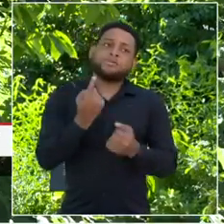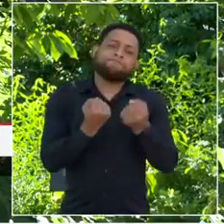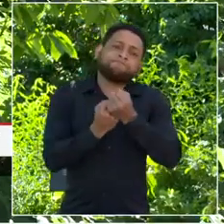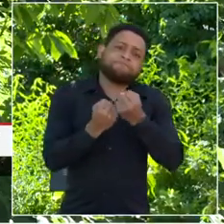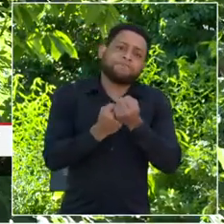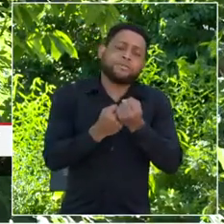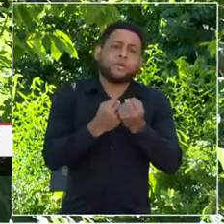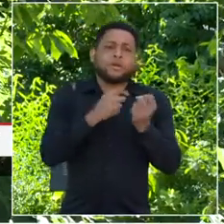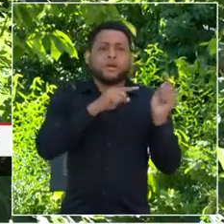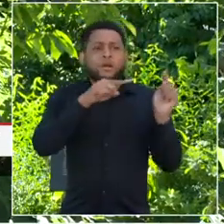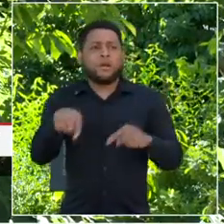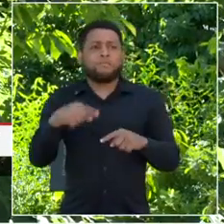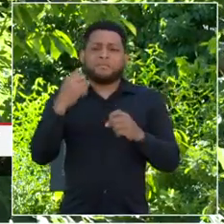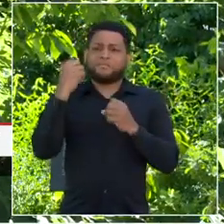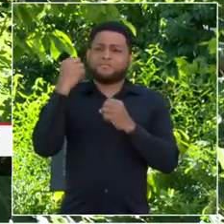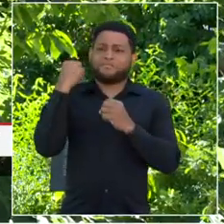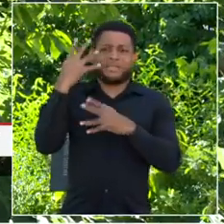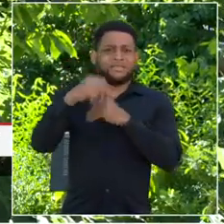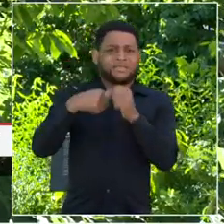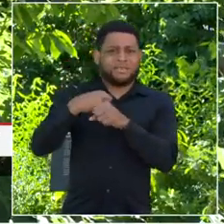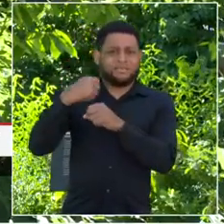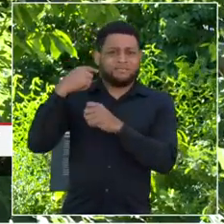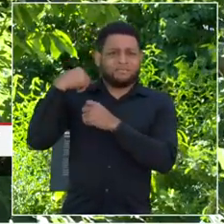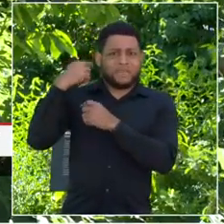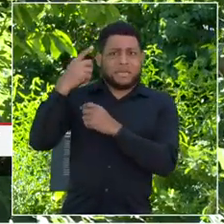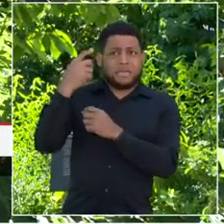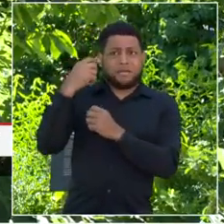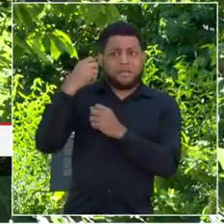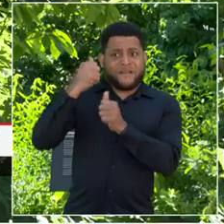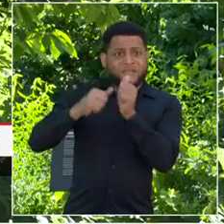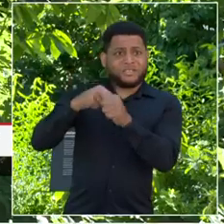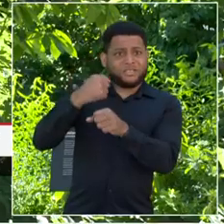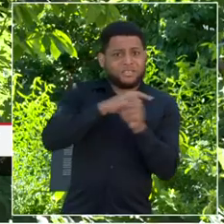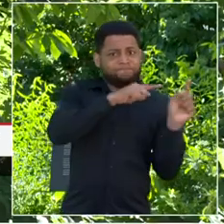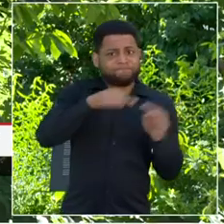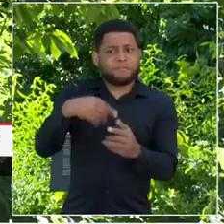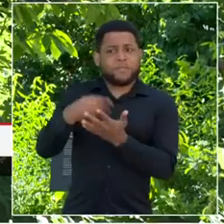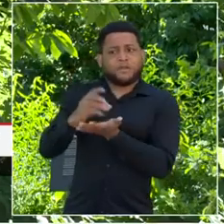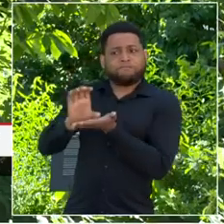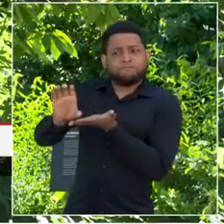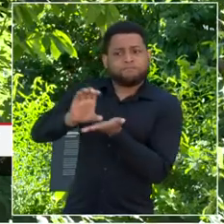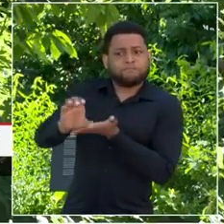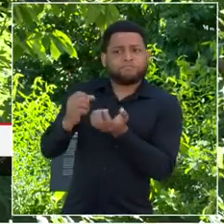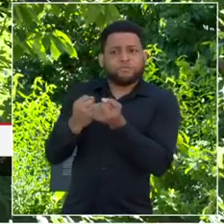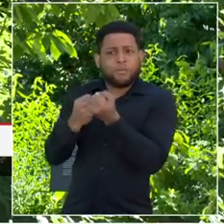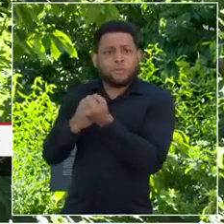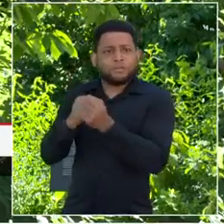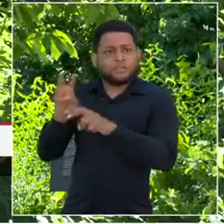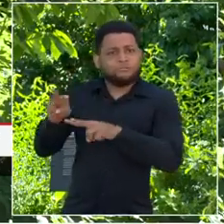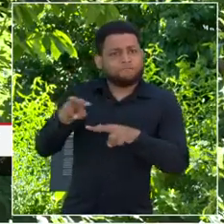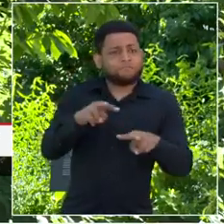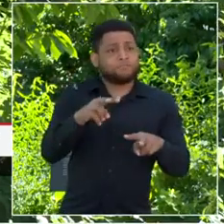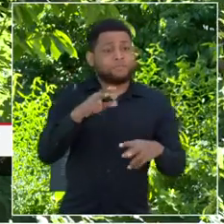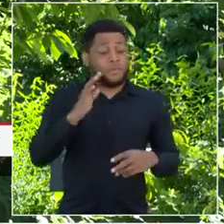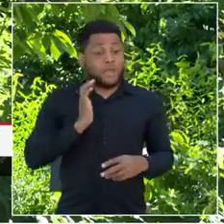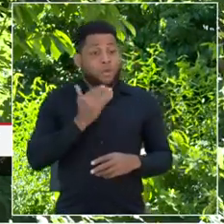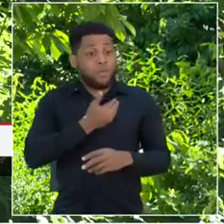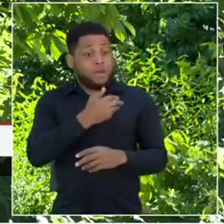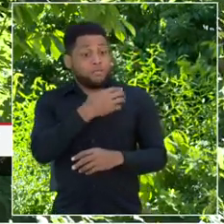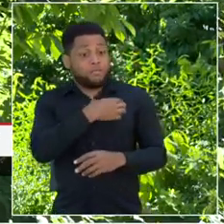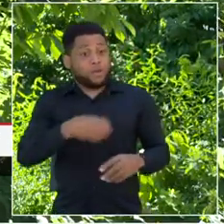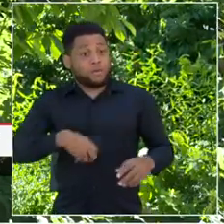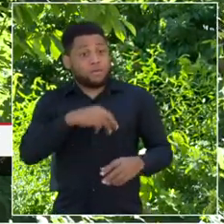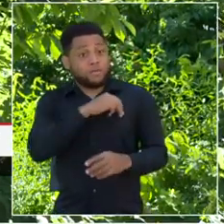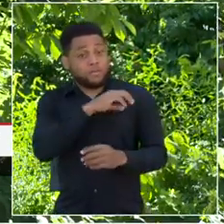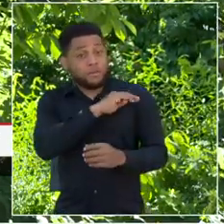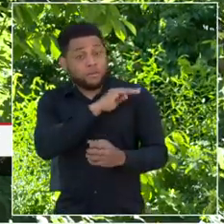the hospitality industry as a whole. I love the fact that not only the mayor, but the deputy mayor, Nina Albert, have embraced the There's Only